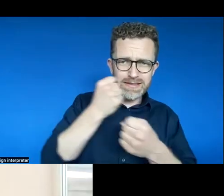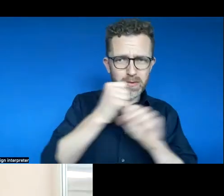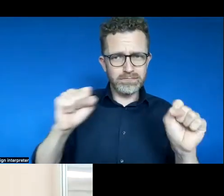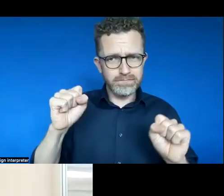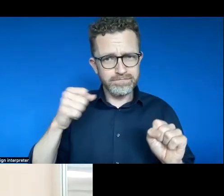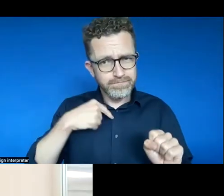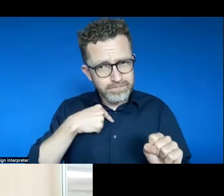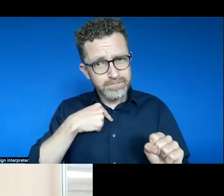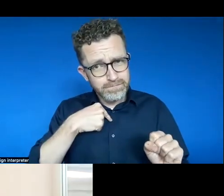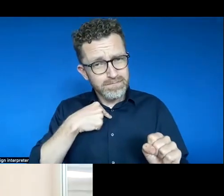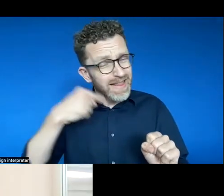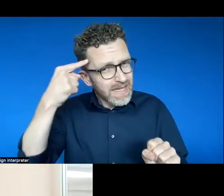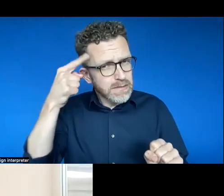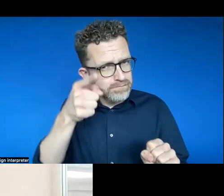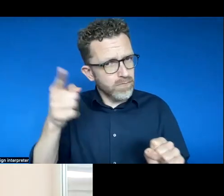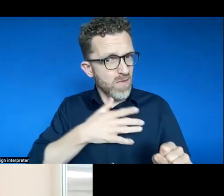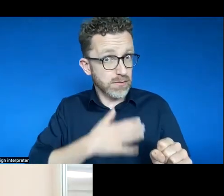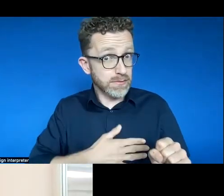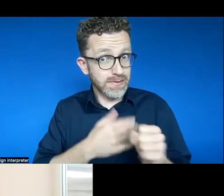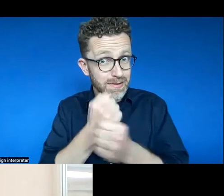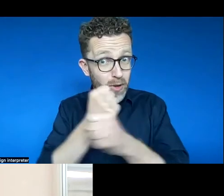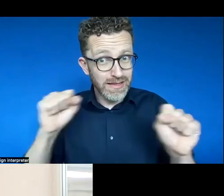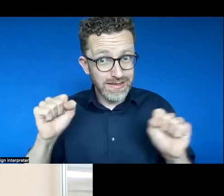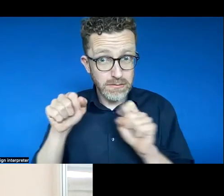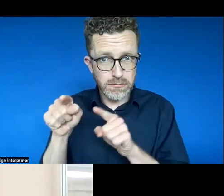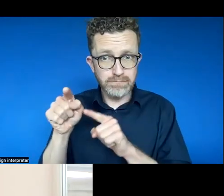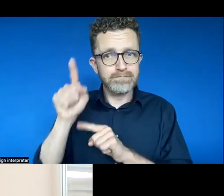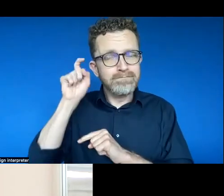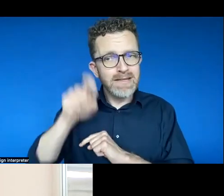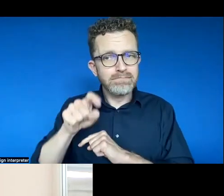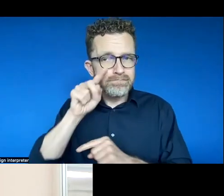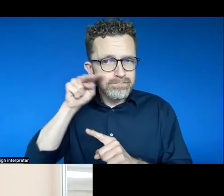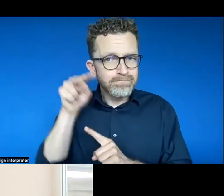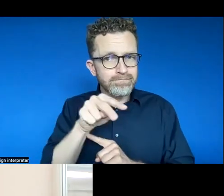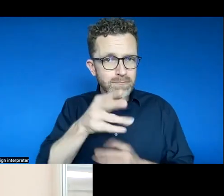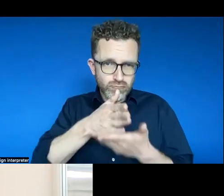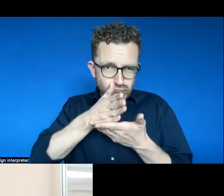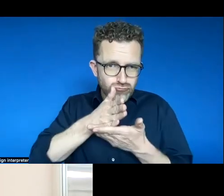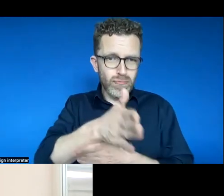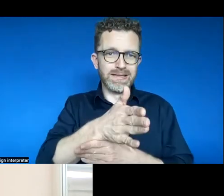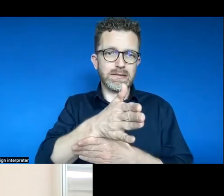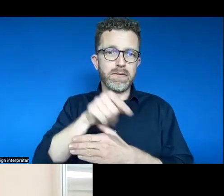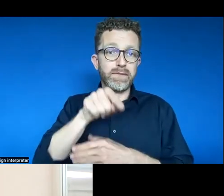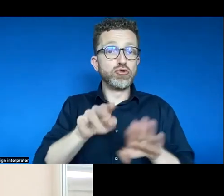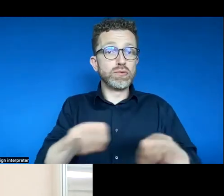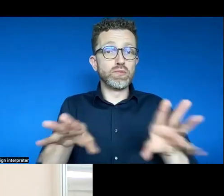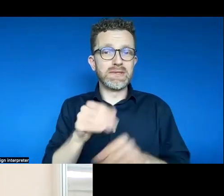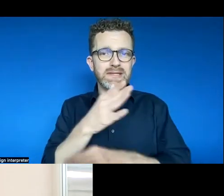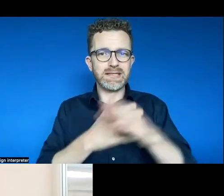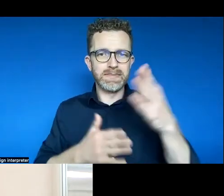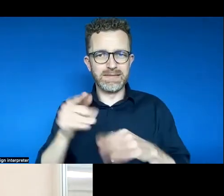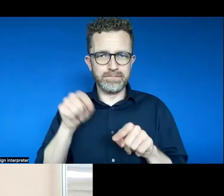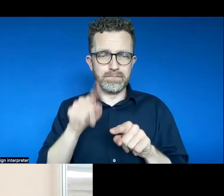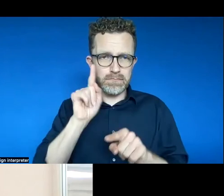Thank you very much, Jonas, and thank you again for joining us and for your committed work in promoting